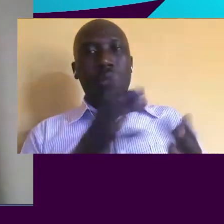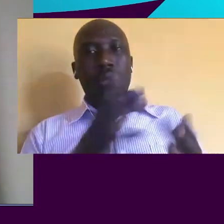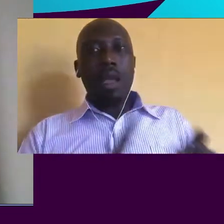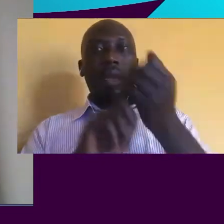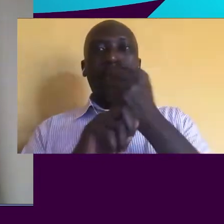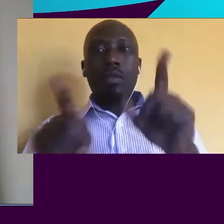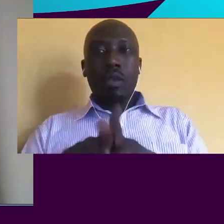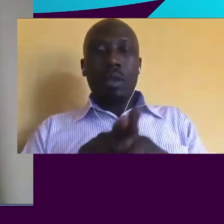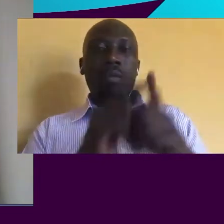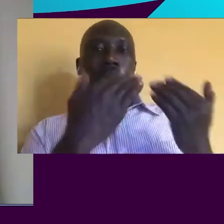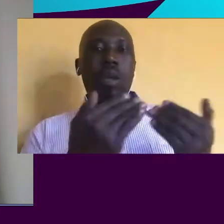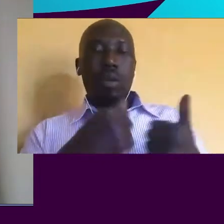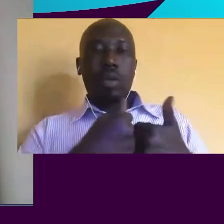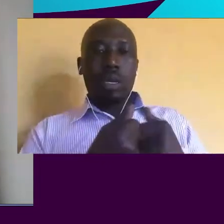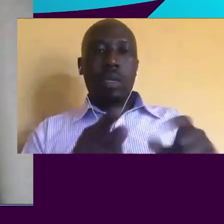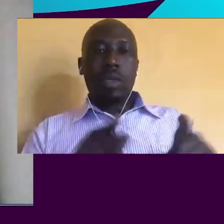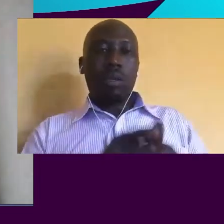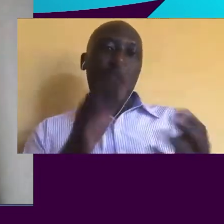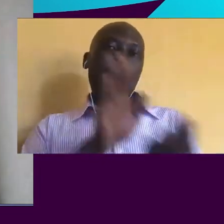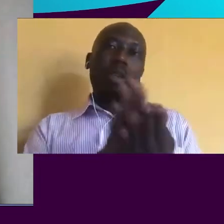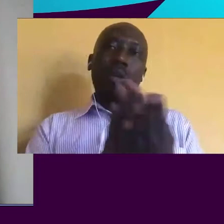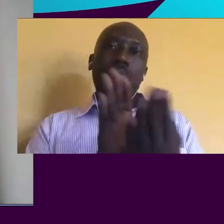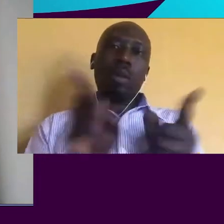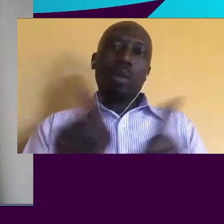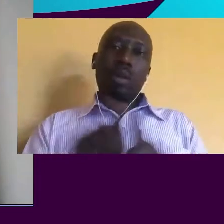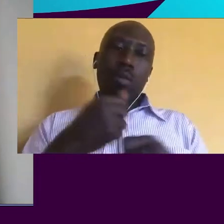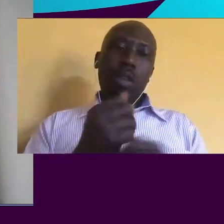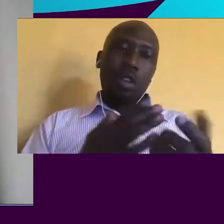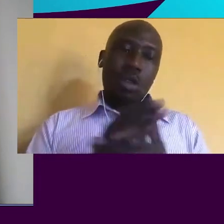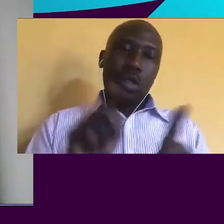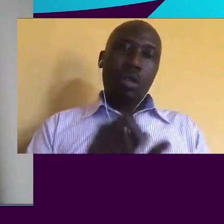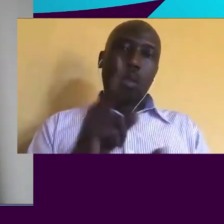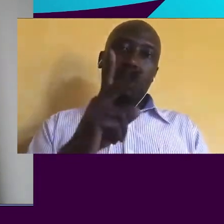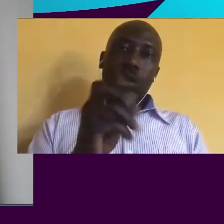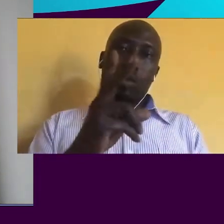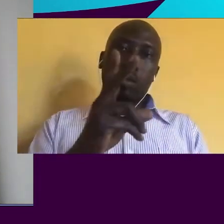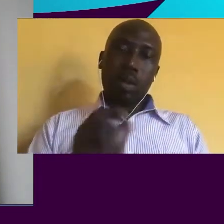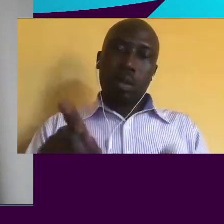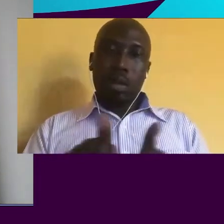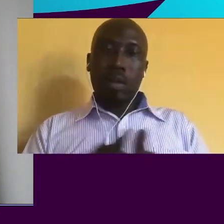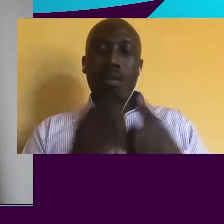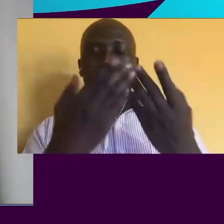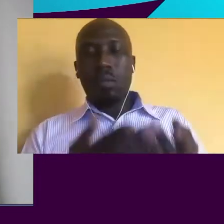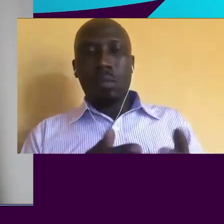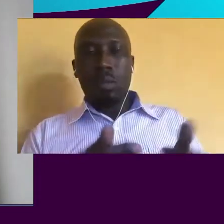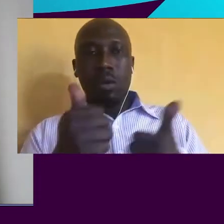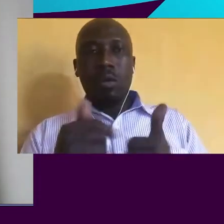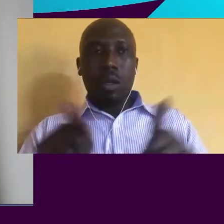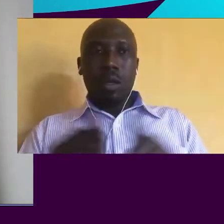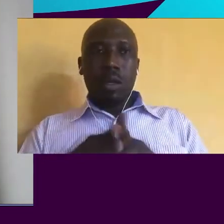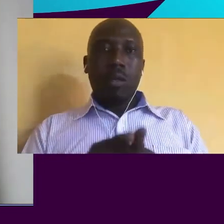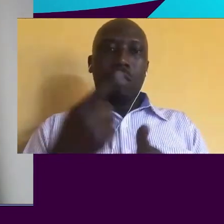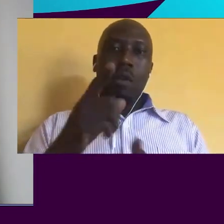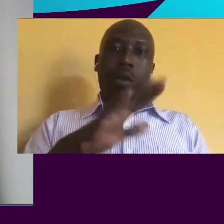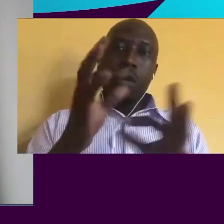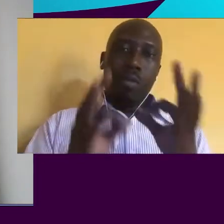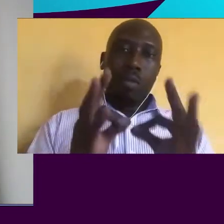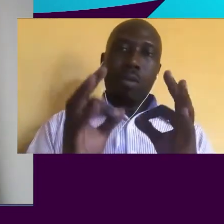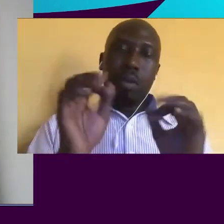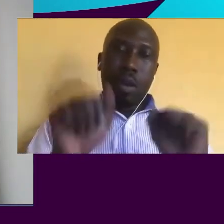is to maintain that and to make sure, obviously 2020 was a strange year for everyone. So make sure that we can continue that good work.